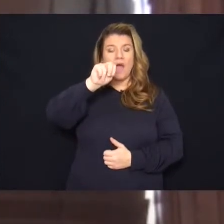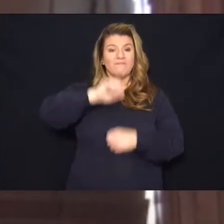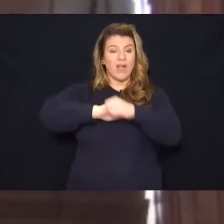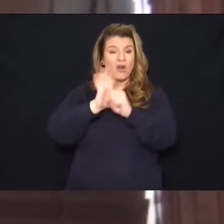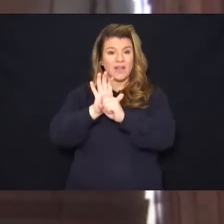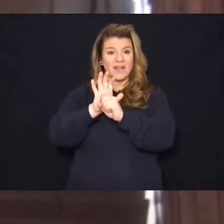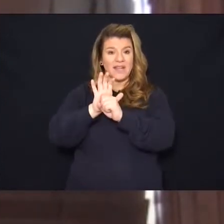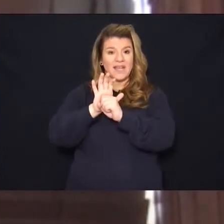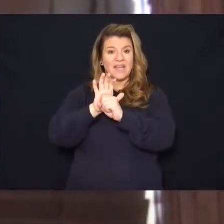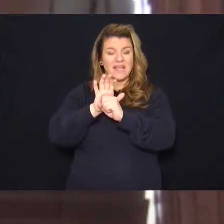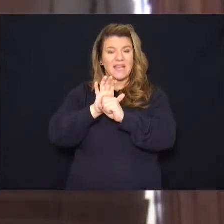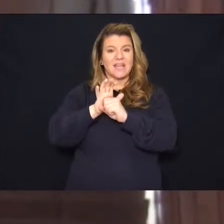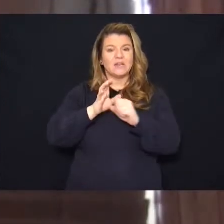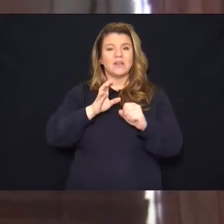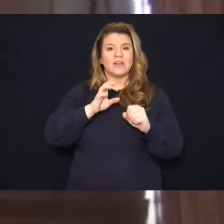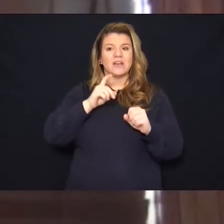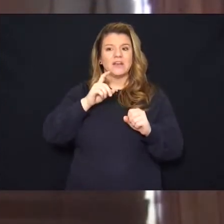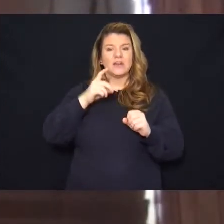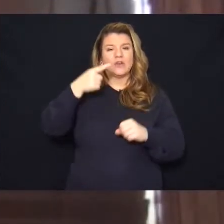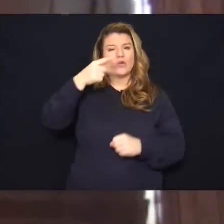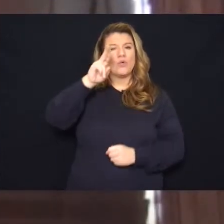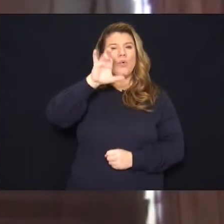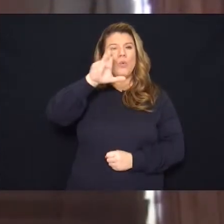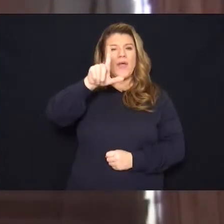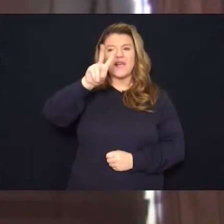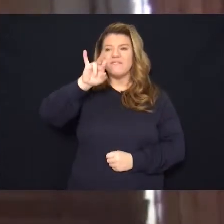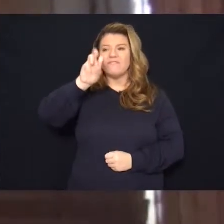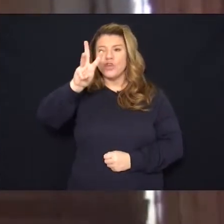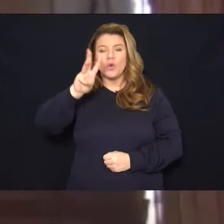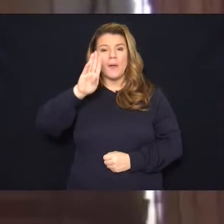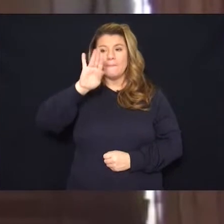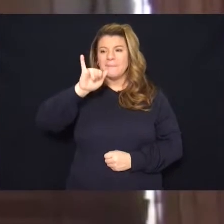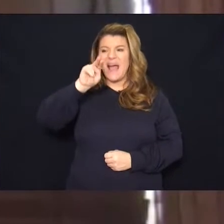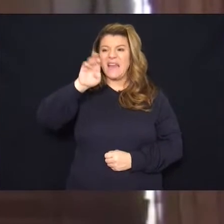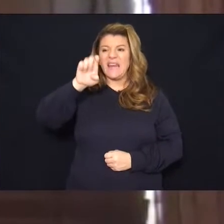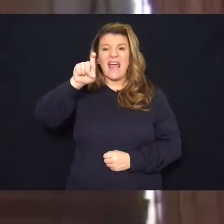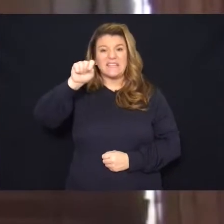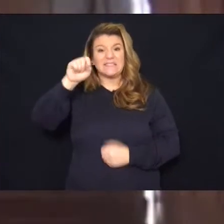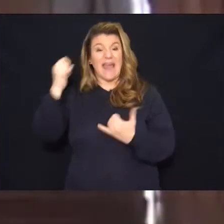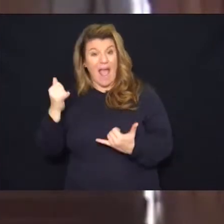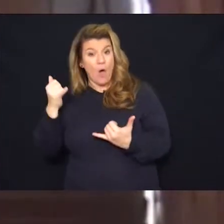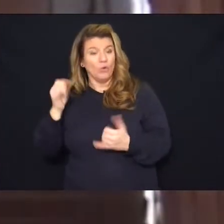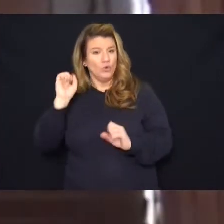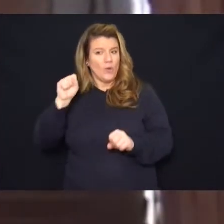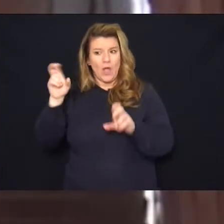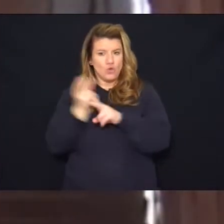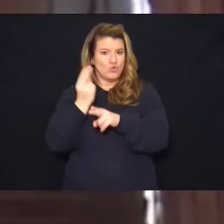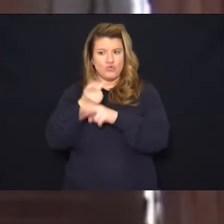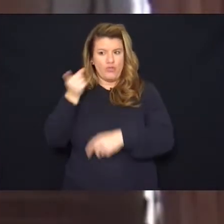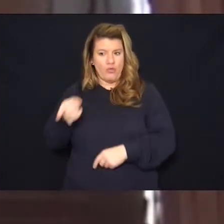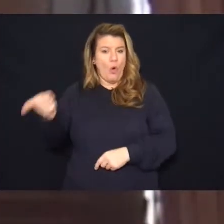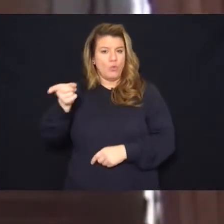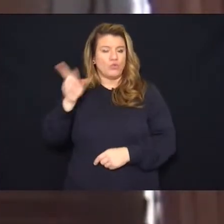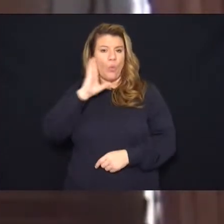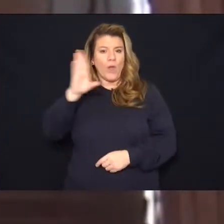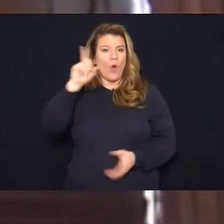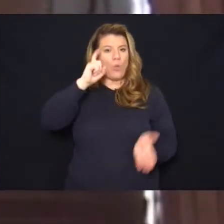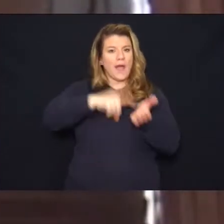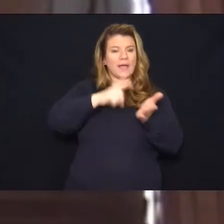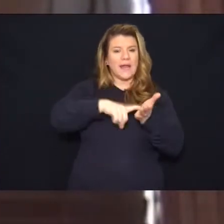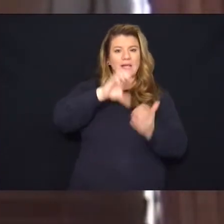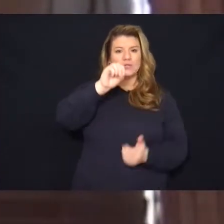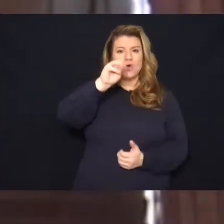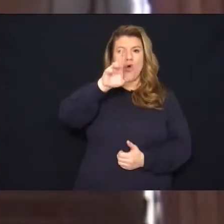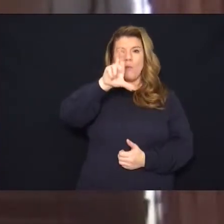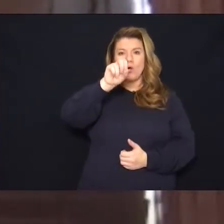the QuickView and the Binax Now. And also, it's really important for people